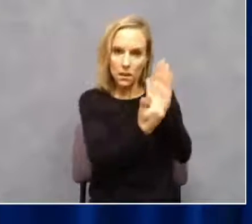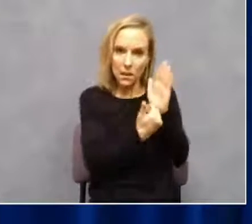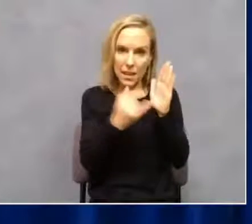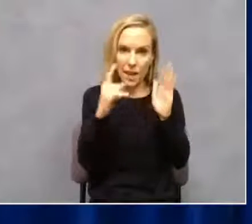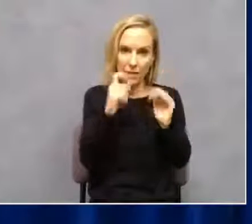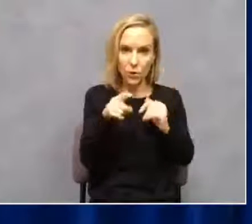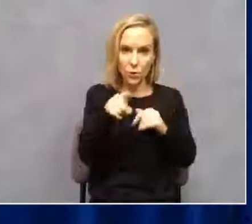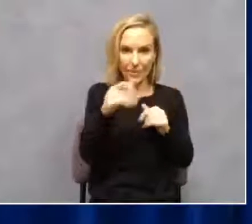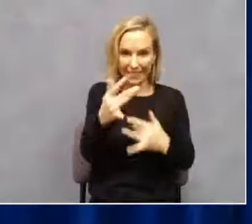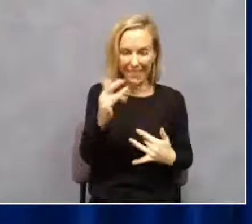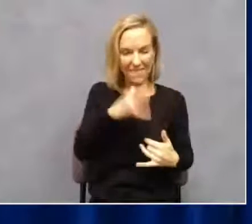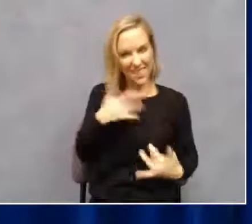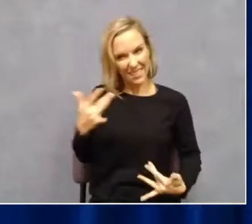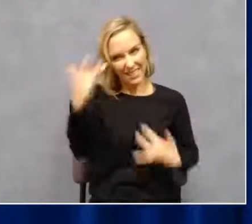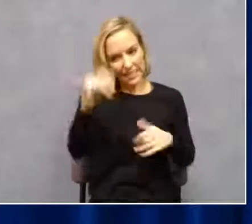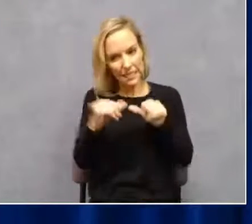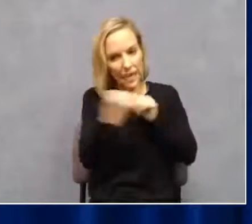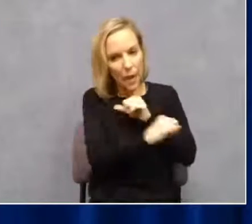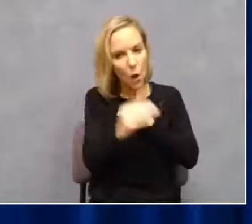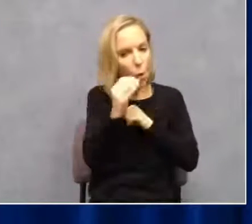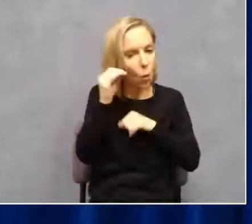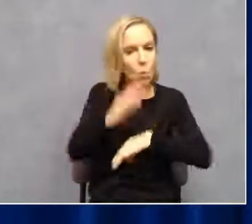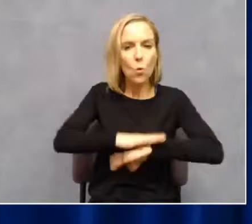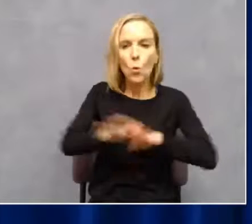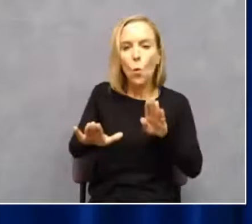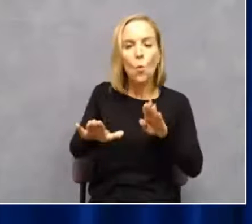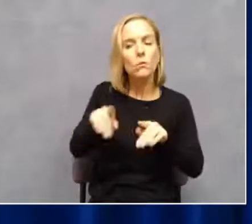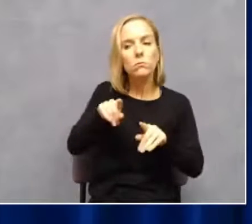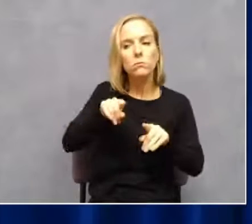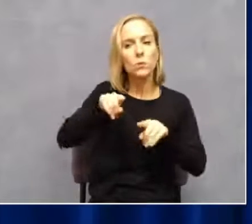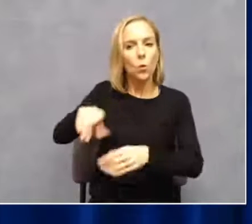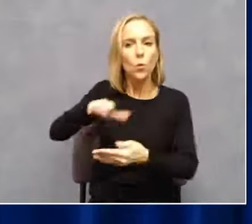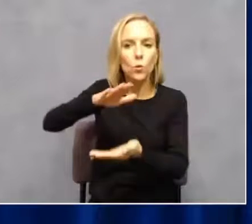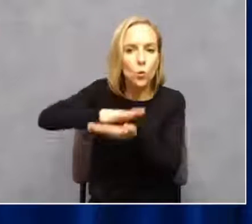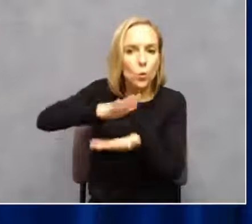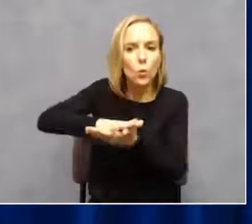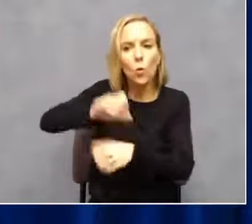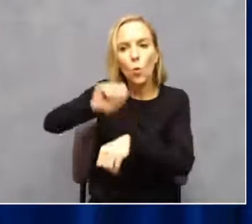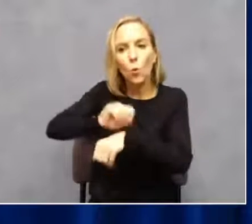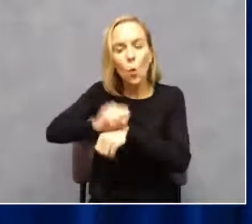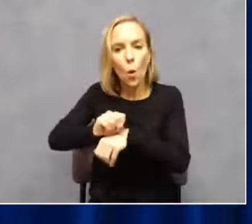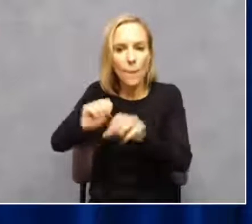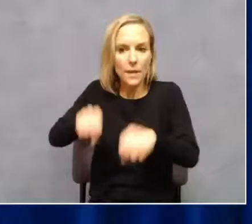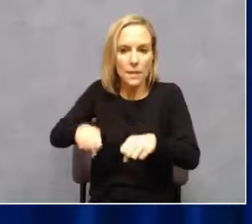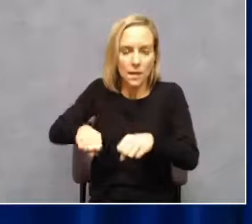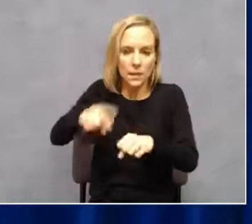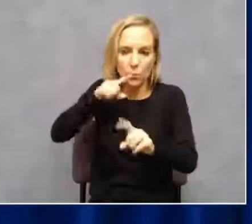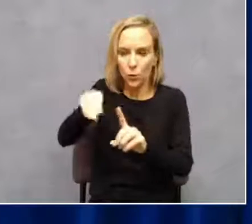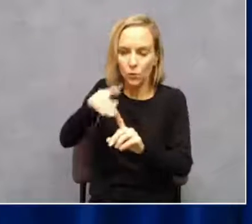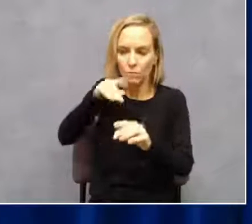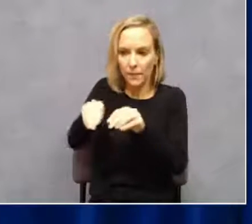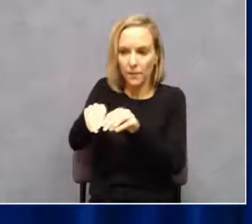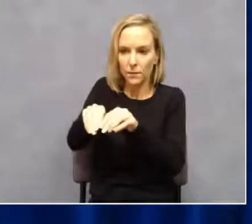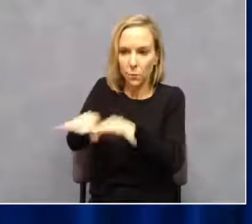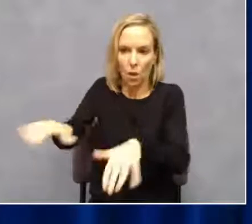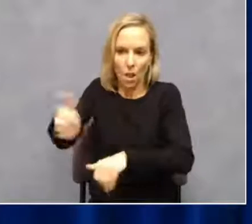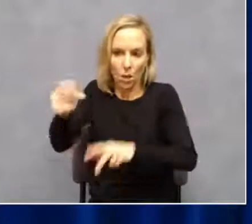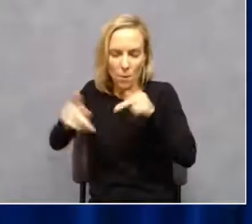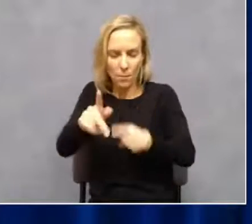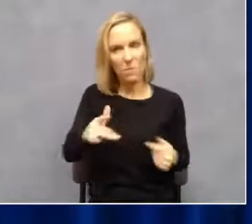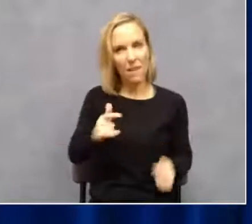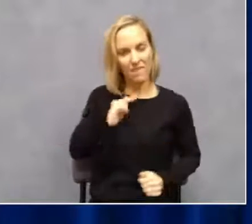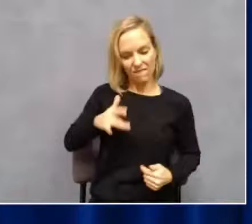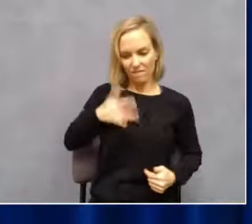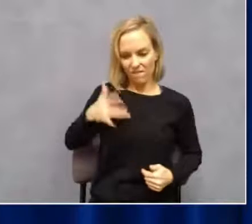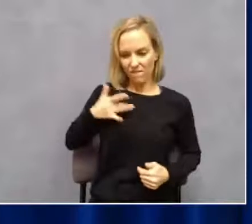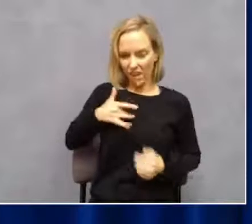home. Don't go to school or to work to expose other people. And if you feel you've been exposed to COVID or have symptoms consistent with it, please